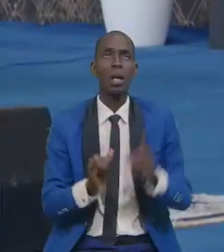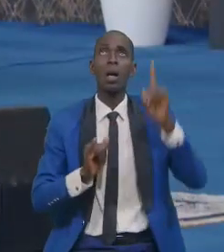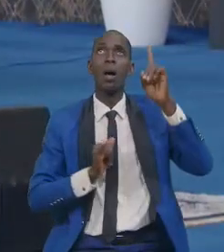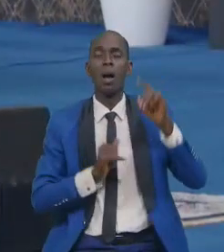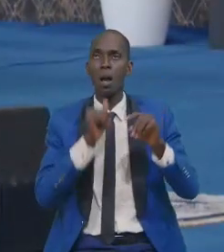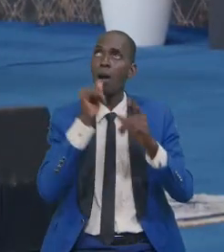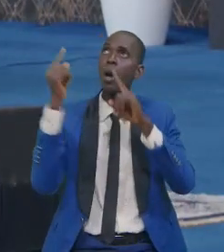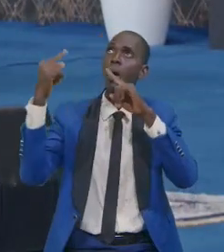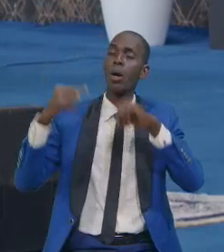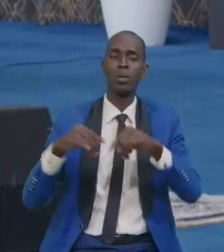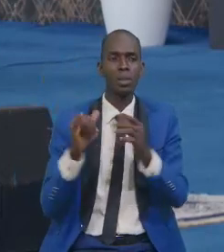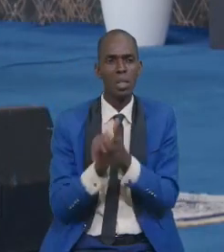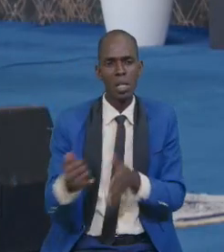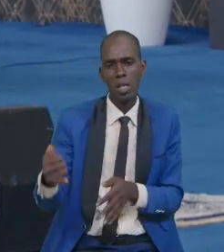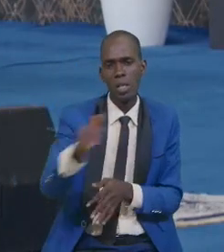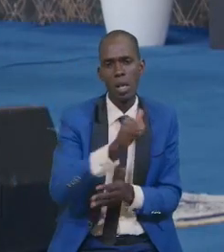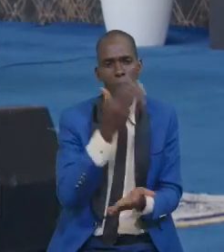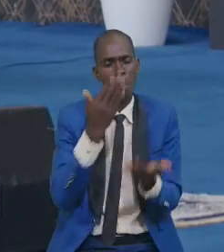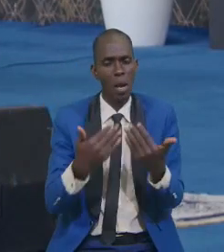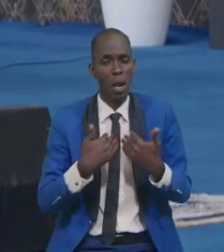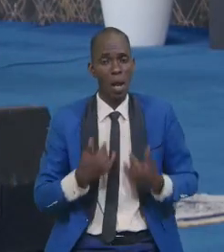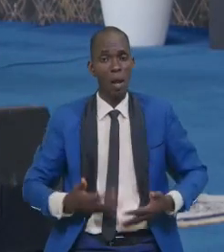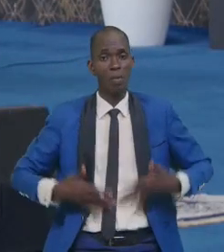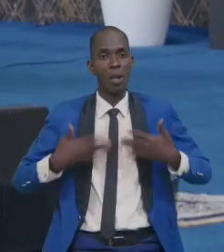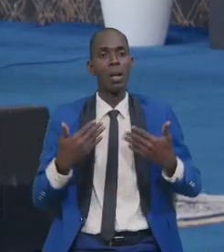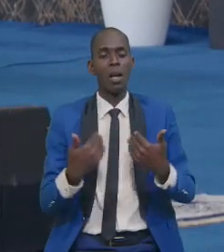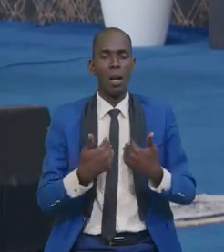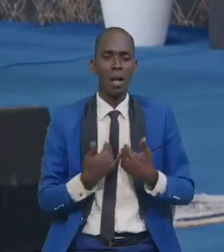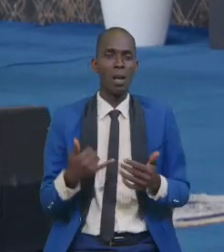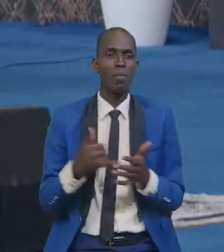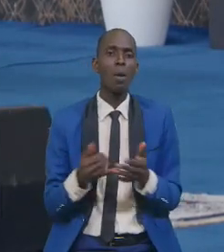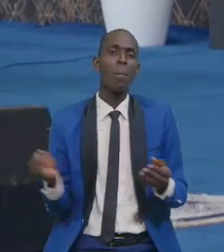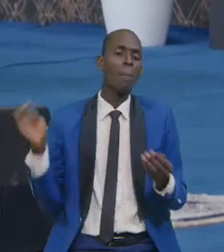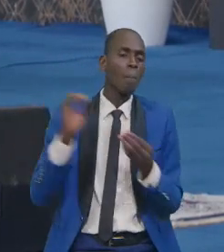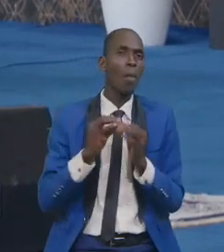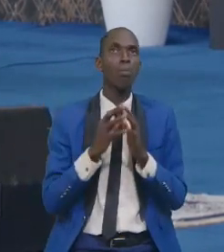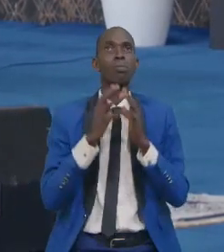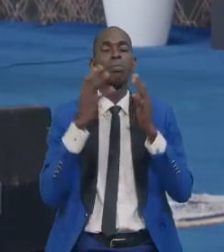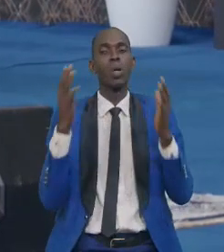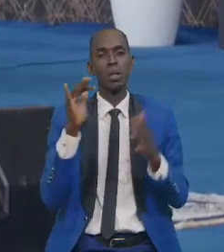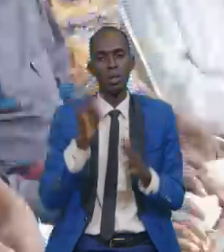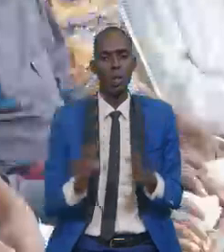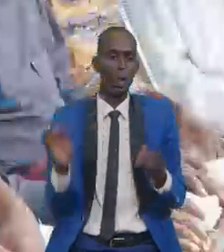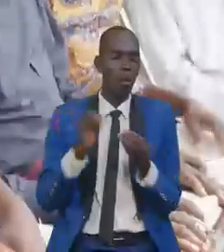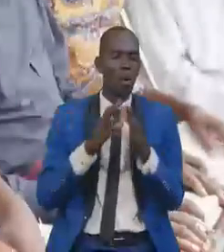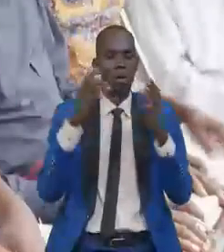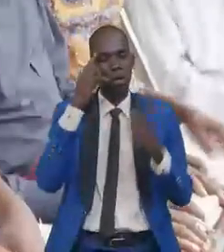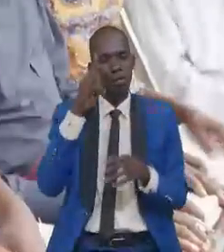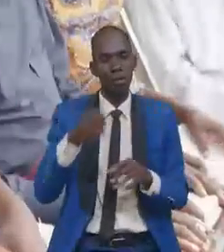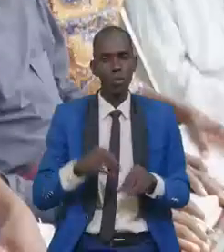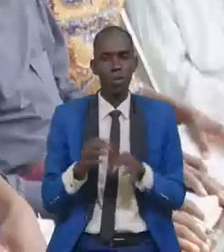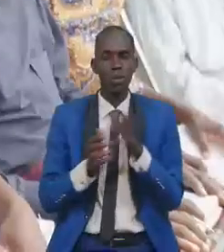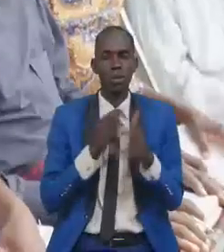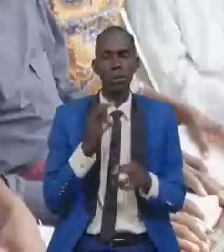have life and that they might have it more abundantly. Abundant life for you. Three things